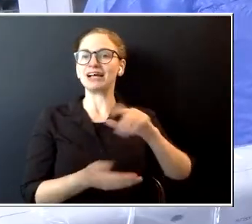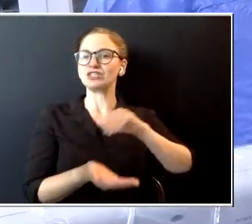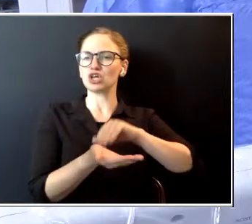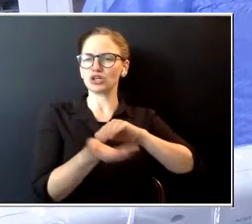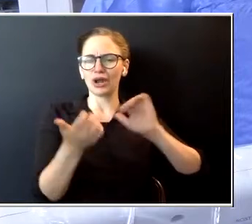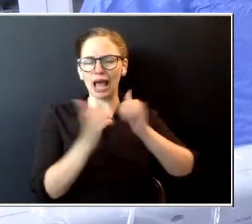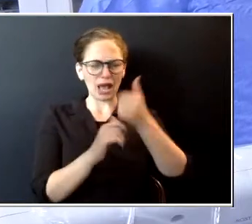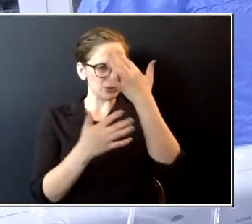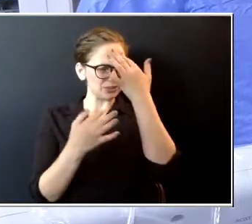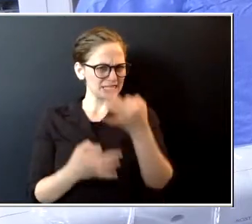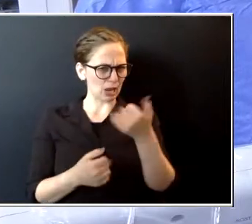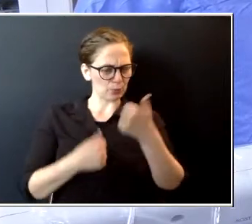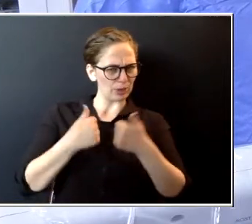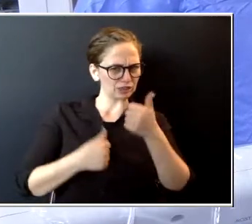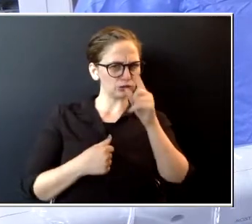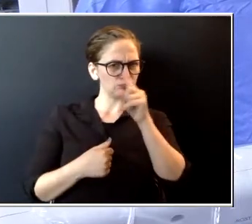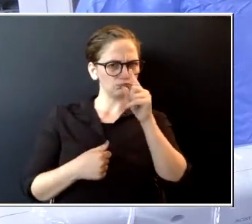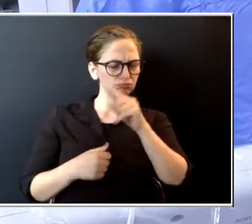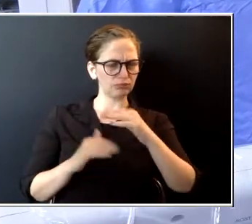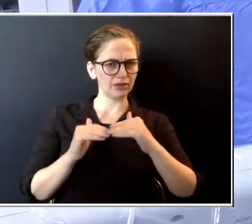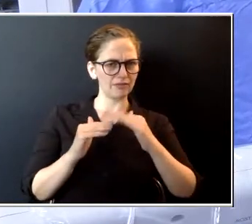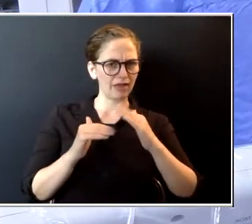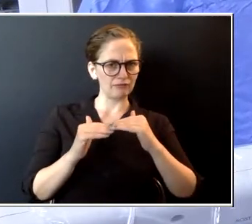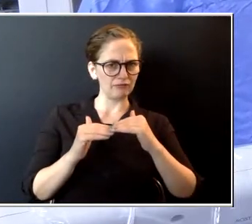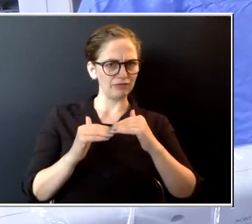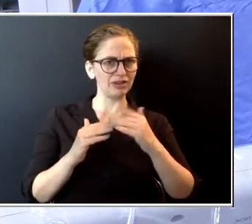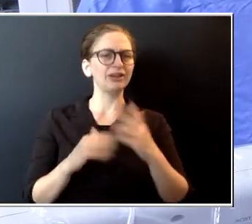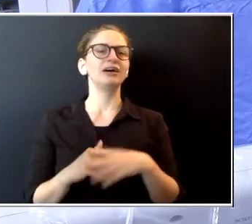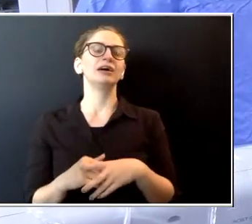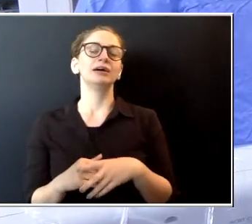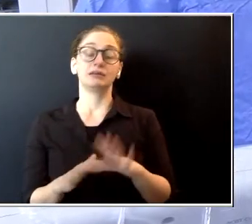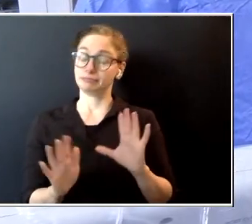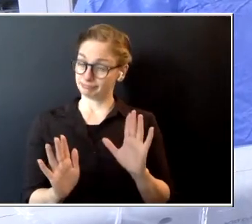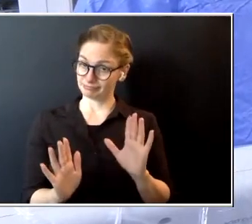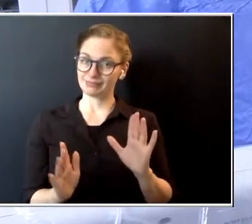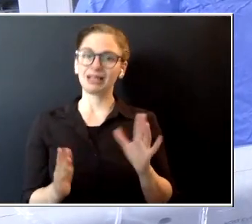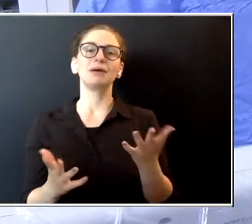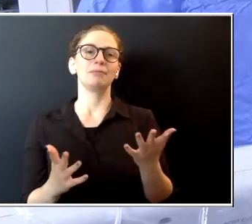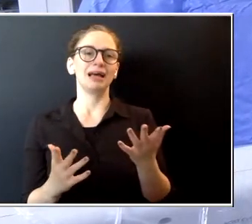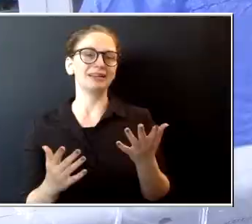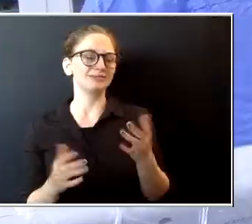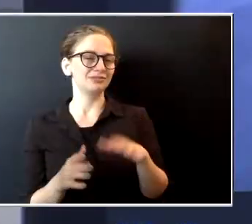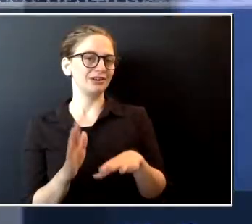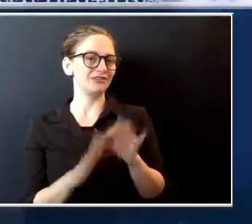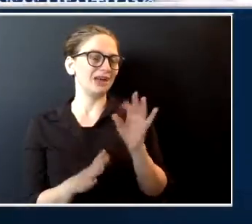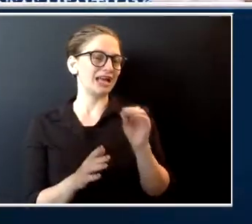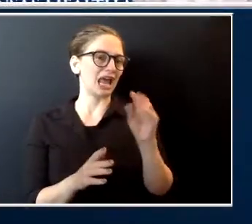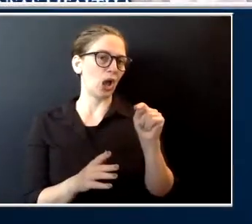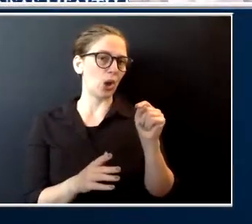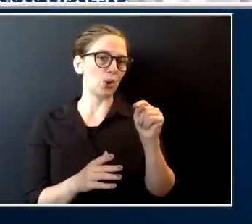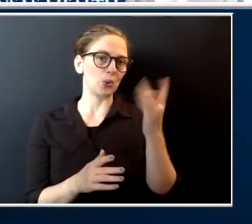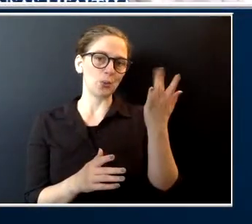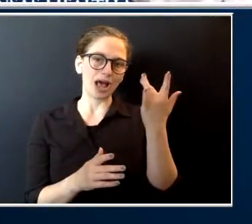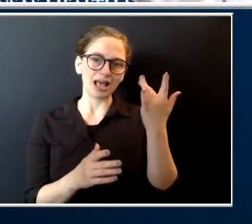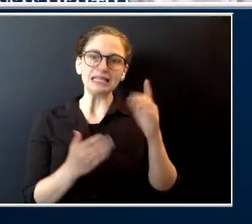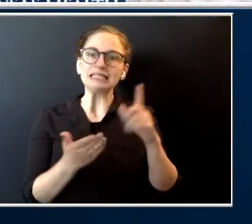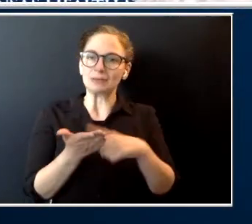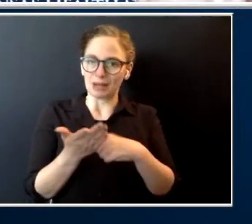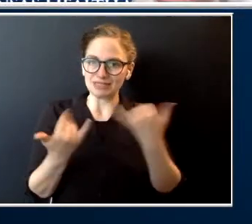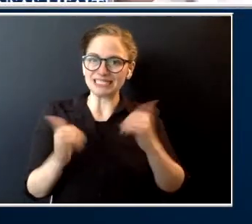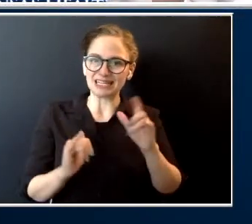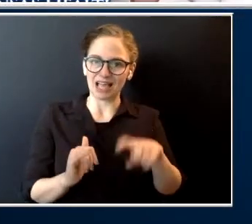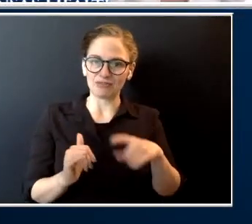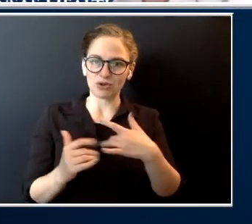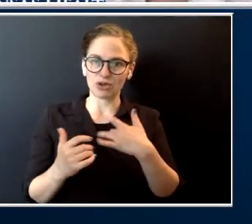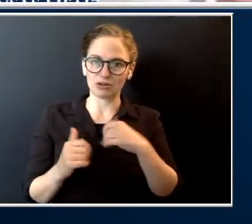And we'll find out when we still have to prefer open heart surgery. Later on, we're going to check in with Doc Hawk for a summer update on COVID and